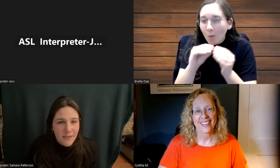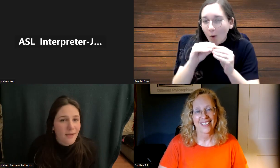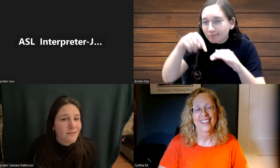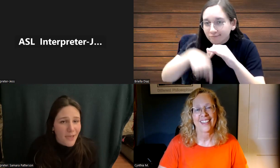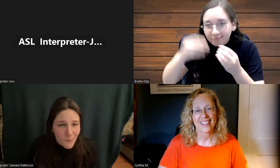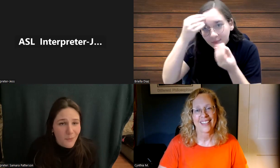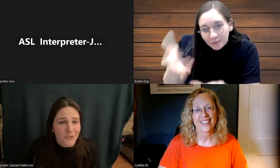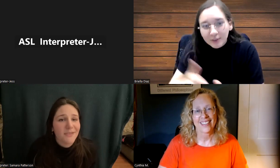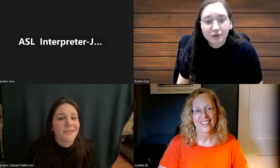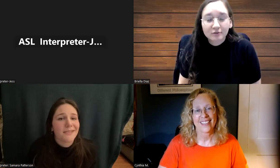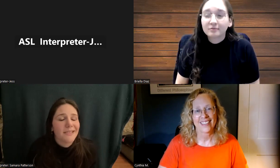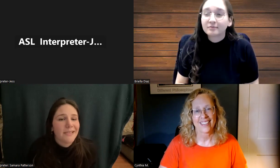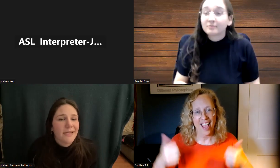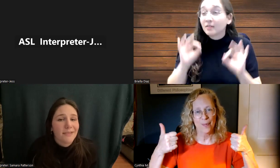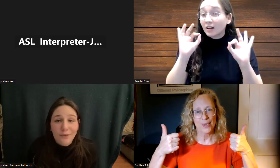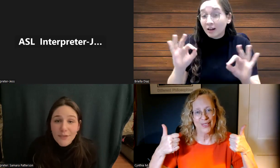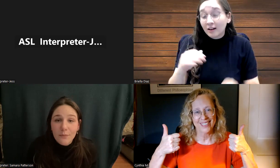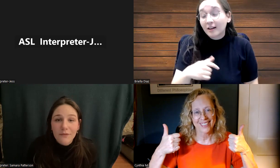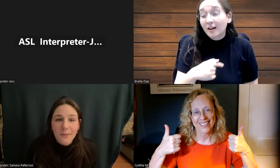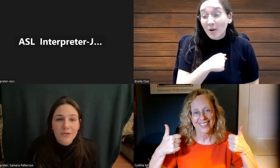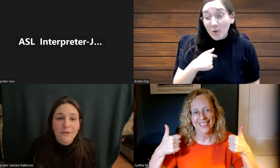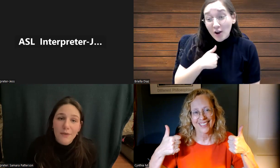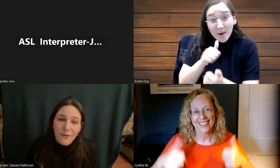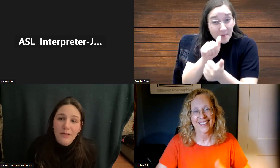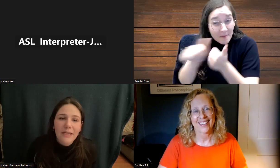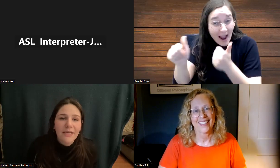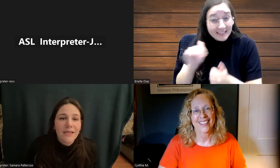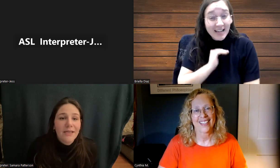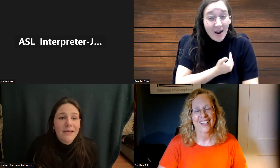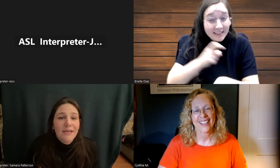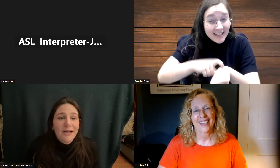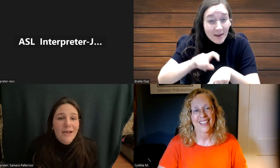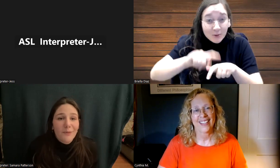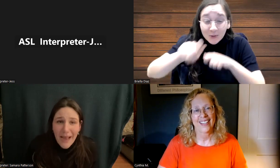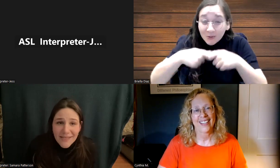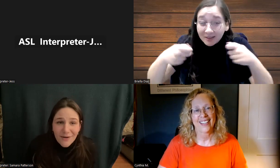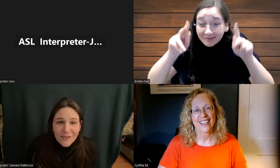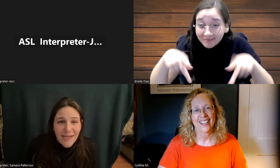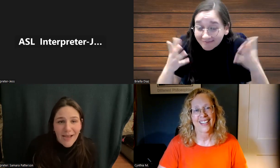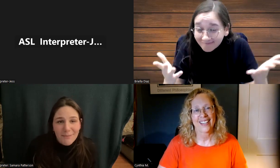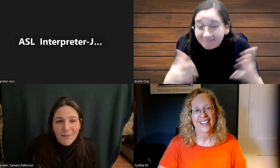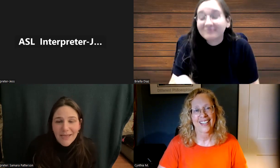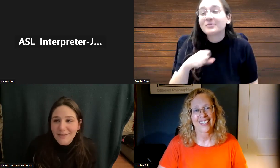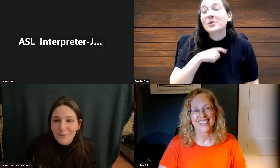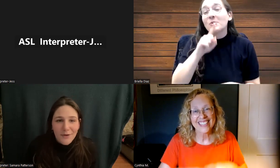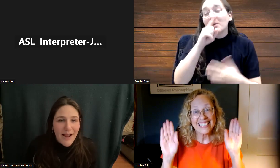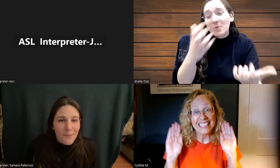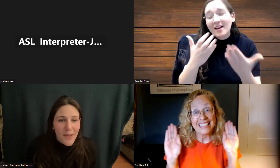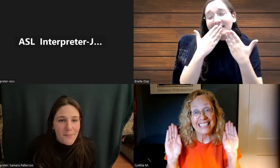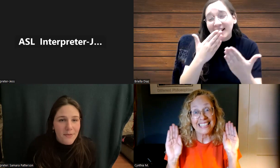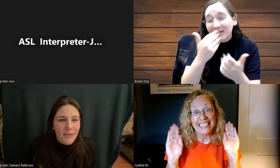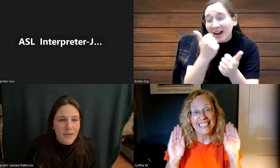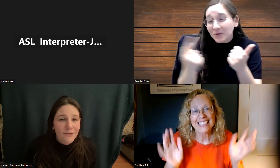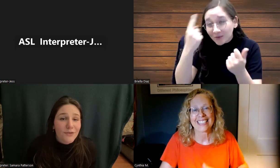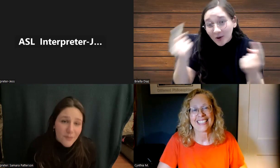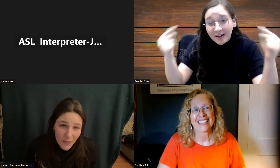to Cynthia, ask more questions to learn some more information. So we're past our time limit, so I'm going to wrap